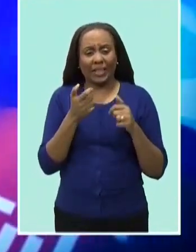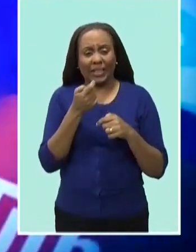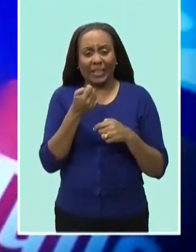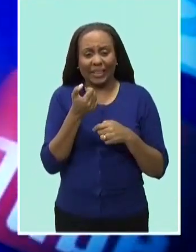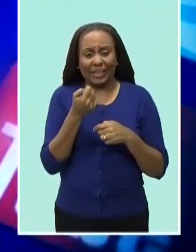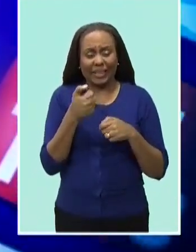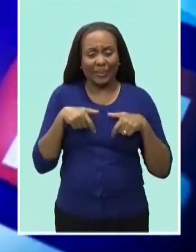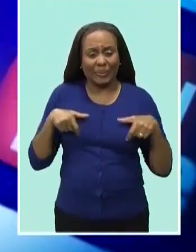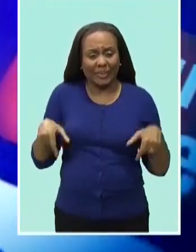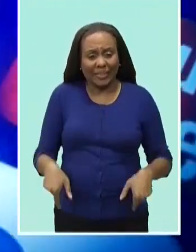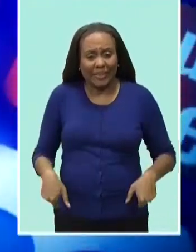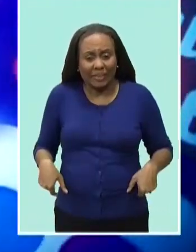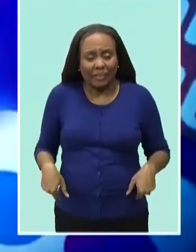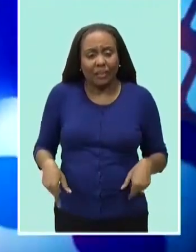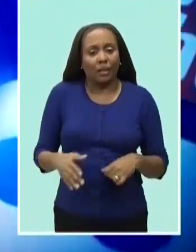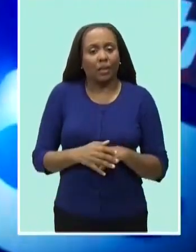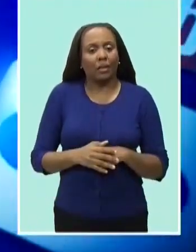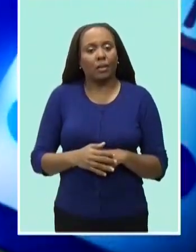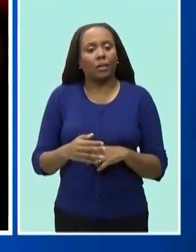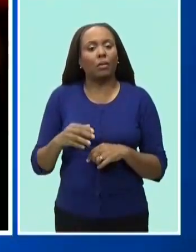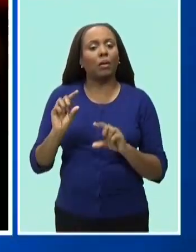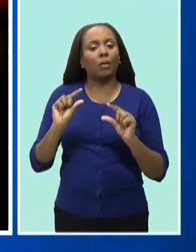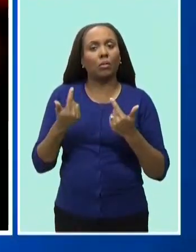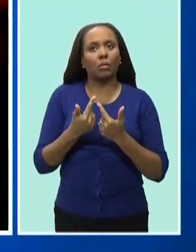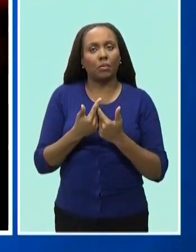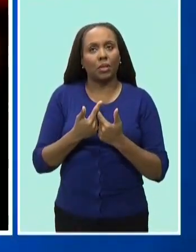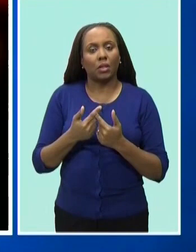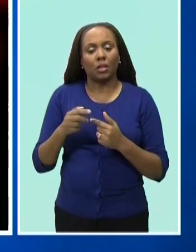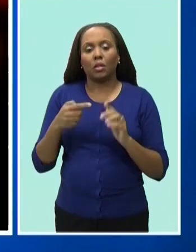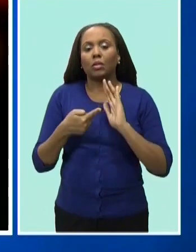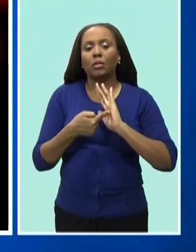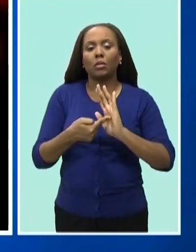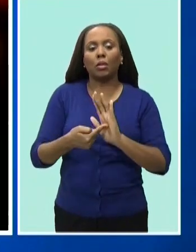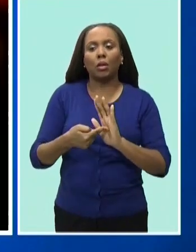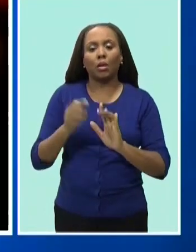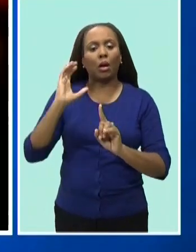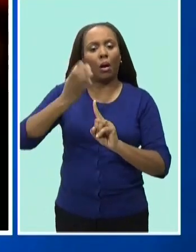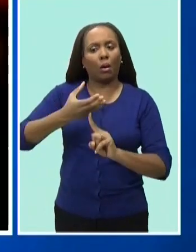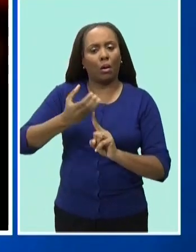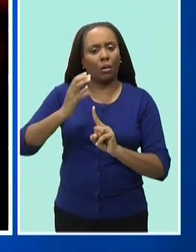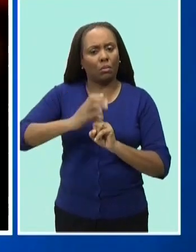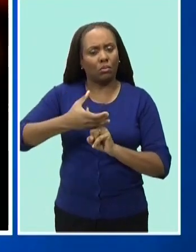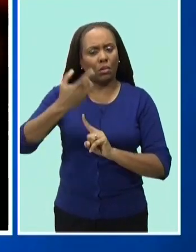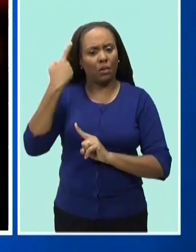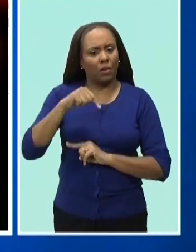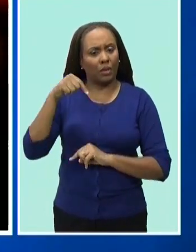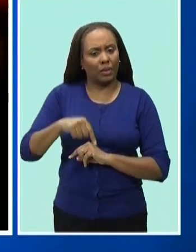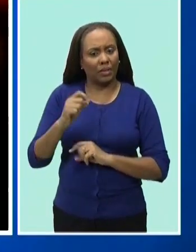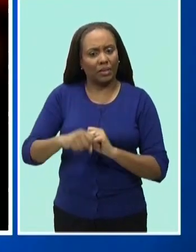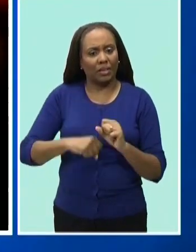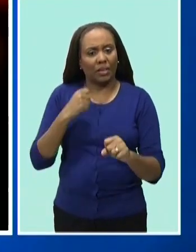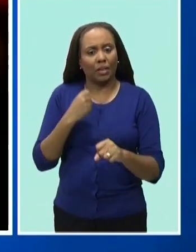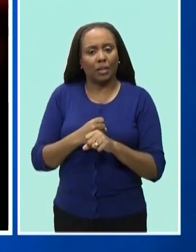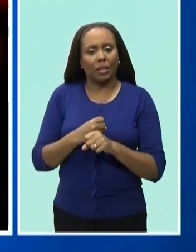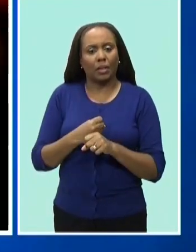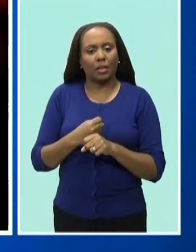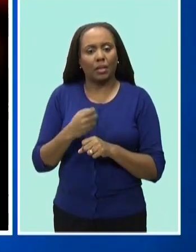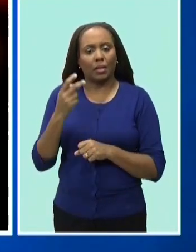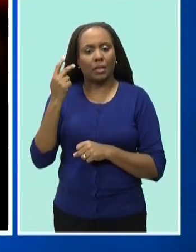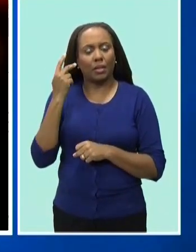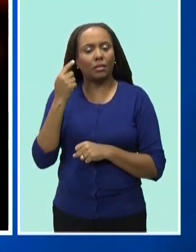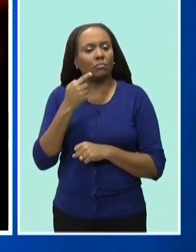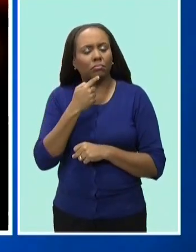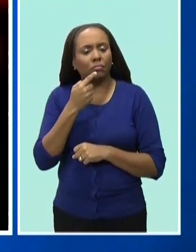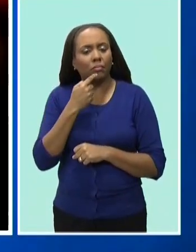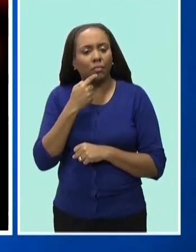in the UK has been facing some backlash after revealing one of the costume options for this year's Notting Hill Carnival. Let's just say the